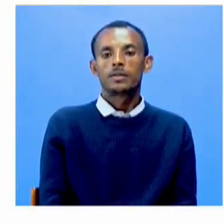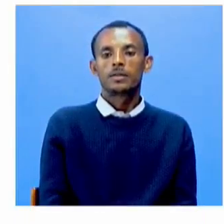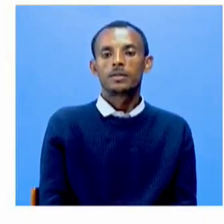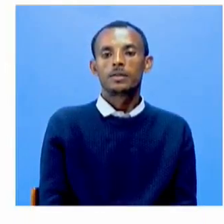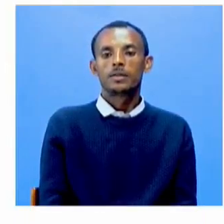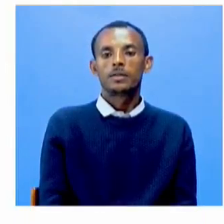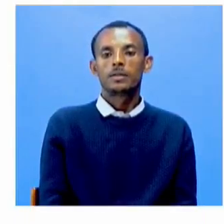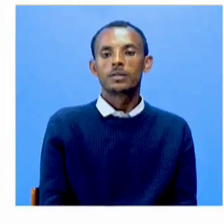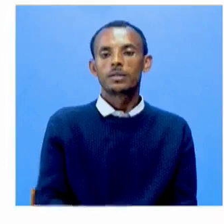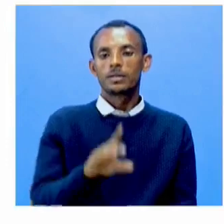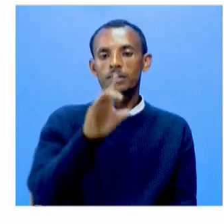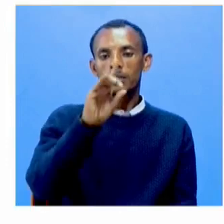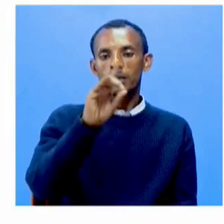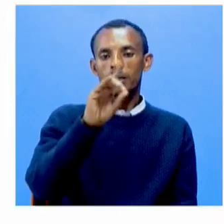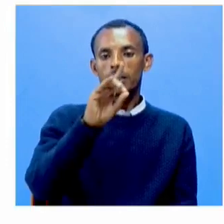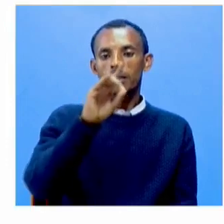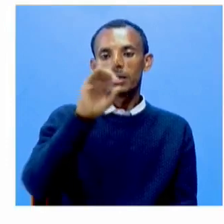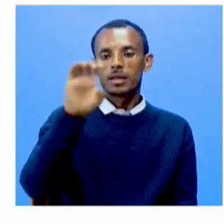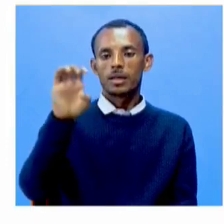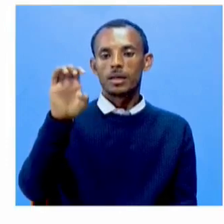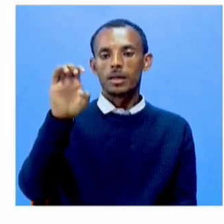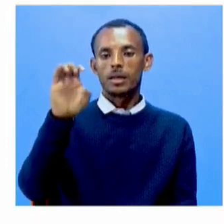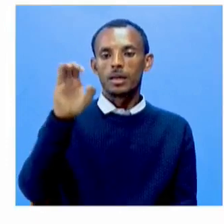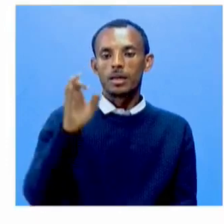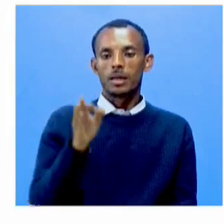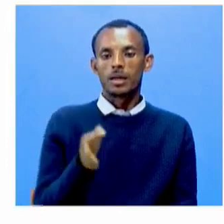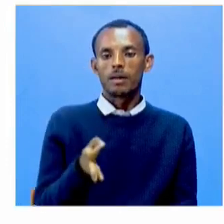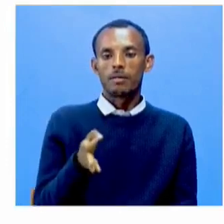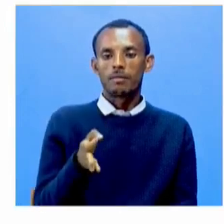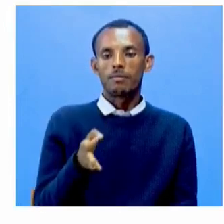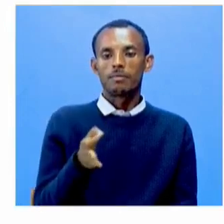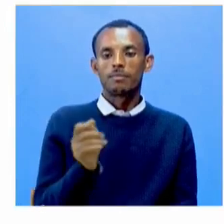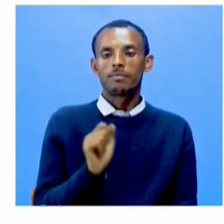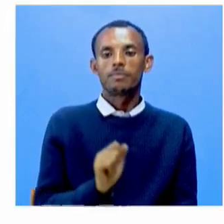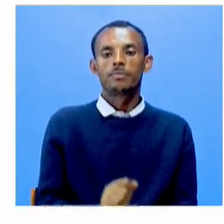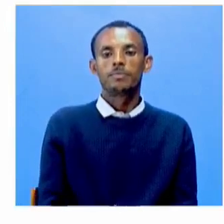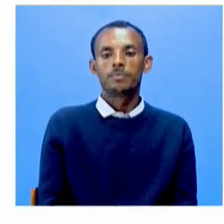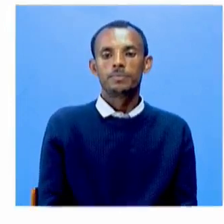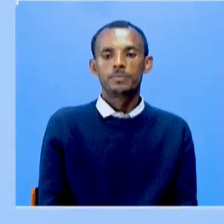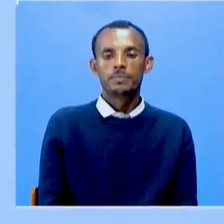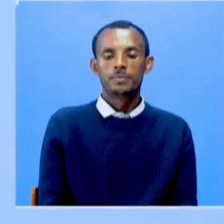Assume this one's D, E, F.